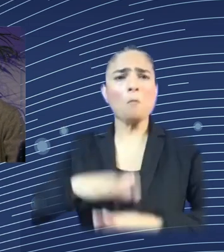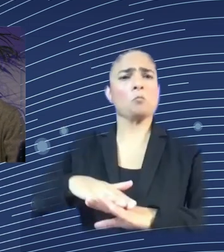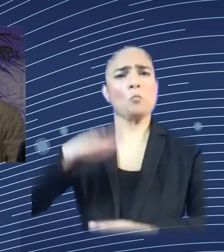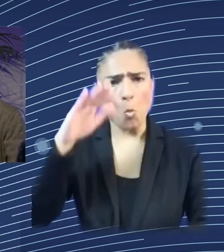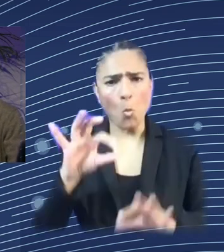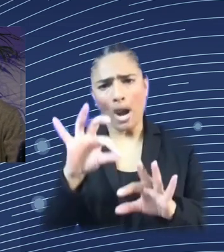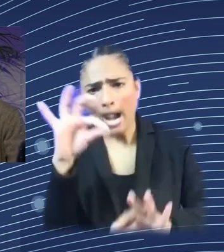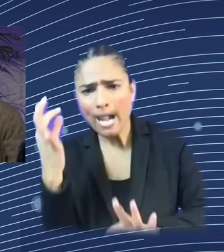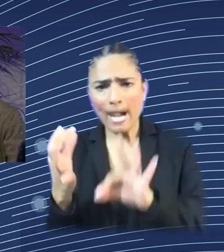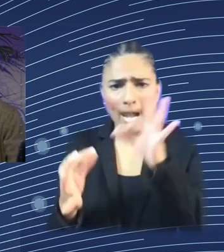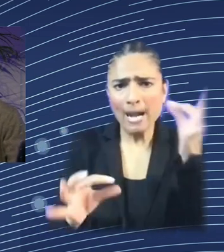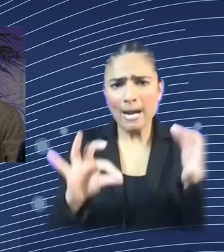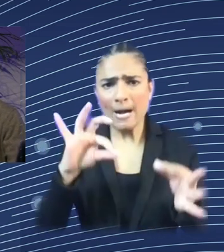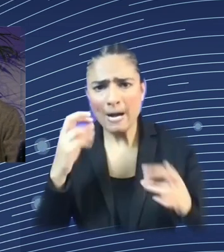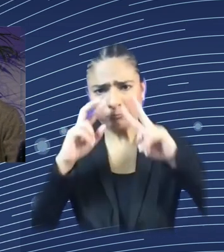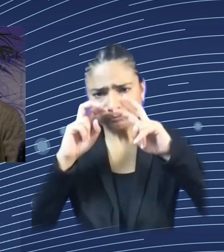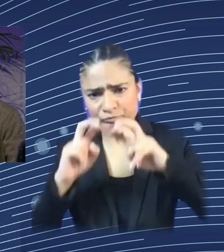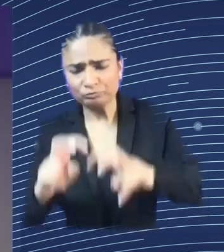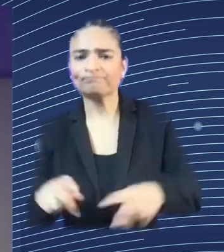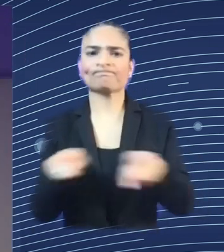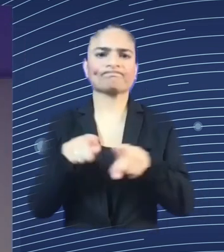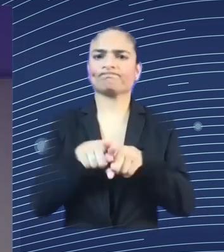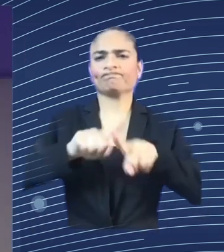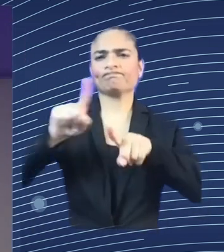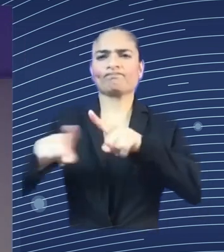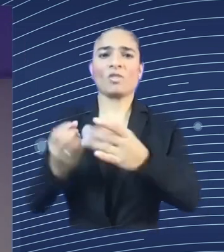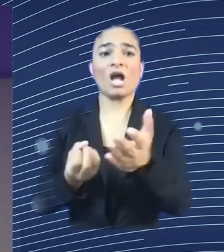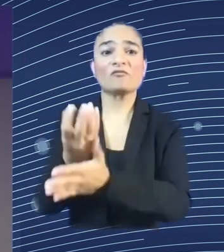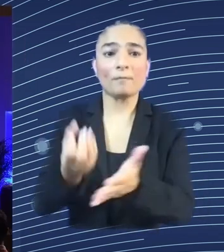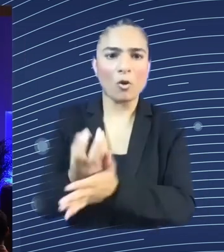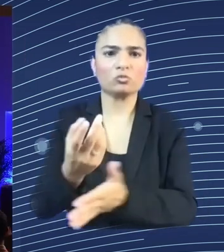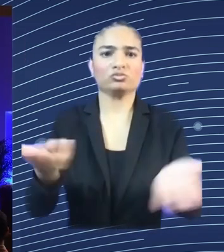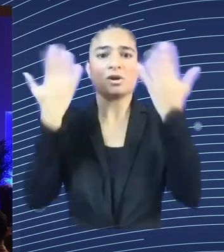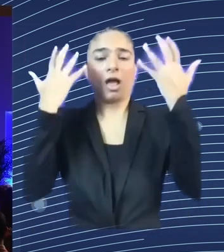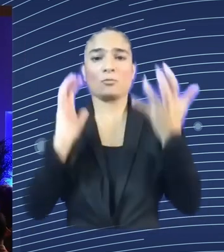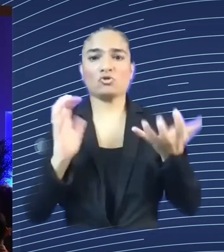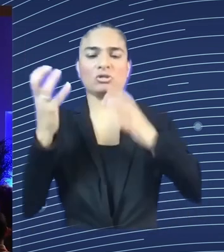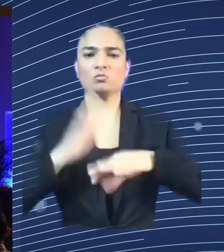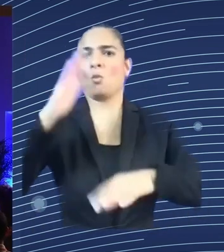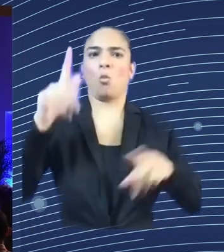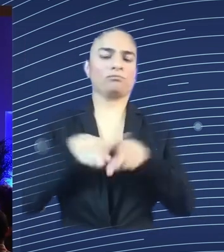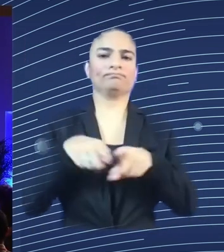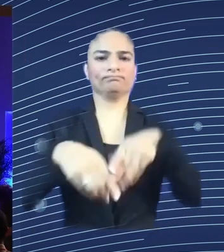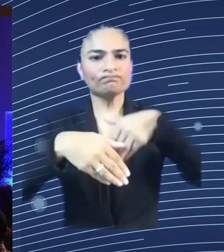more comparable. Thank you very much. I think that's the last slide. Yeah.